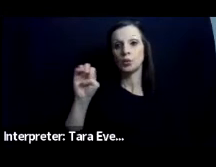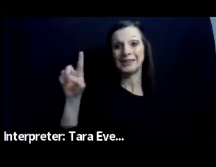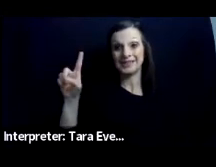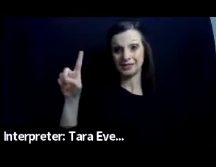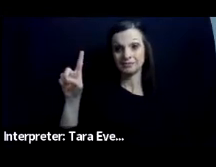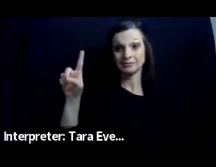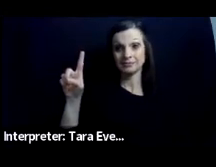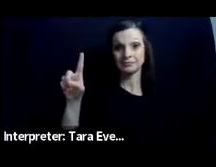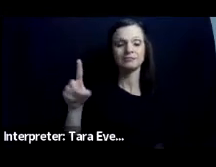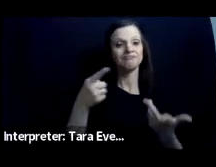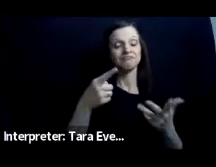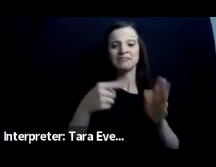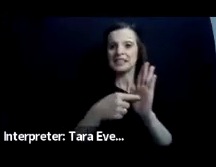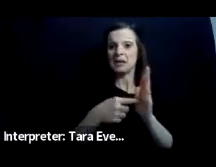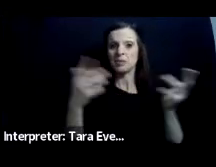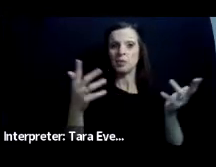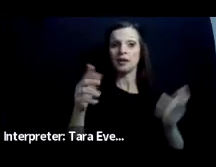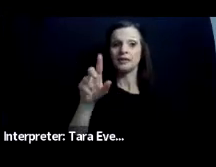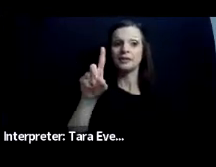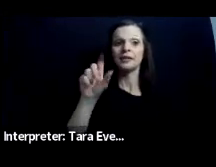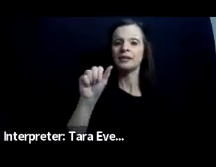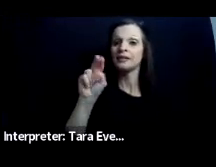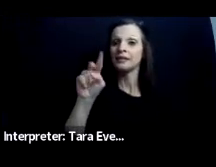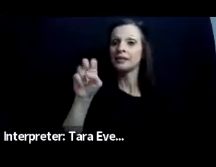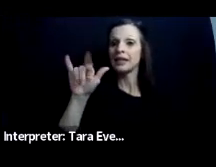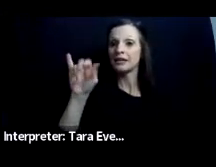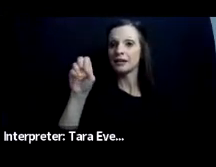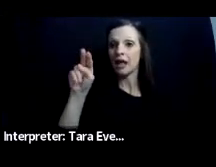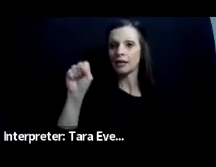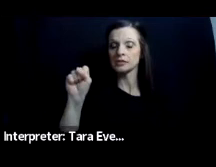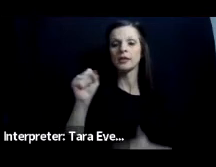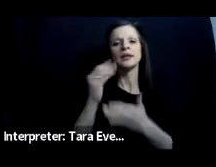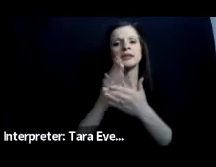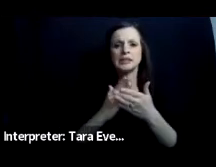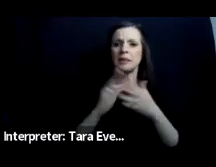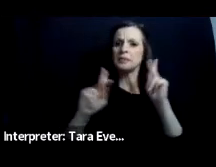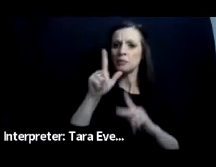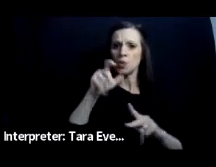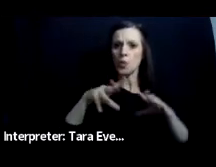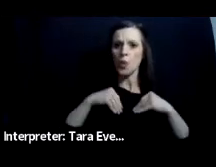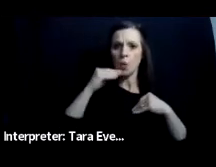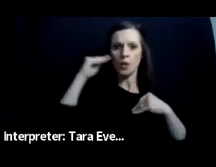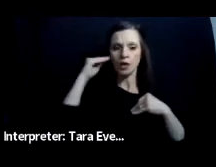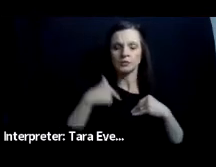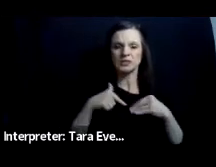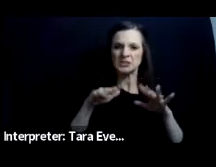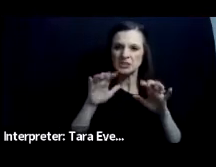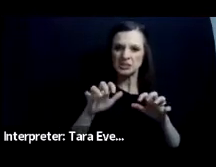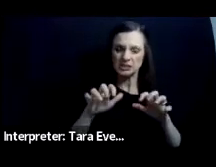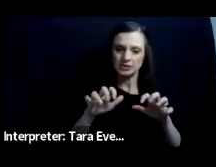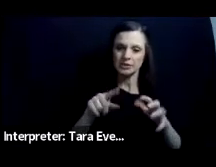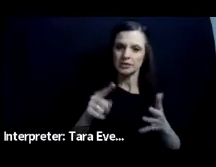some homemakers go crazy when dandelions are in their yard, but for other folks,